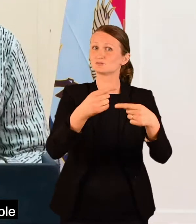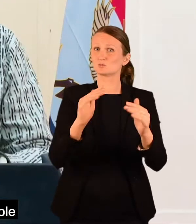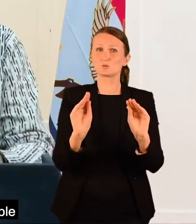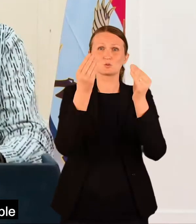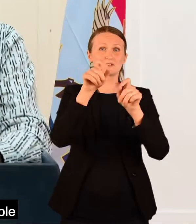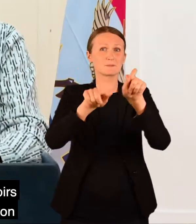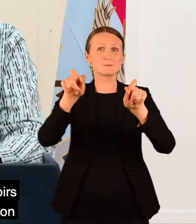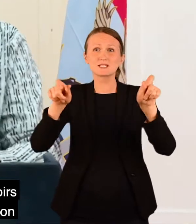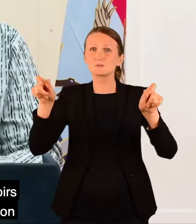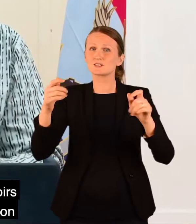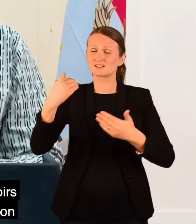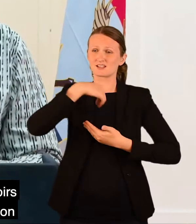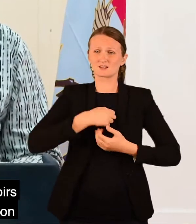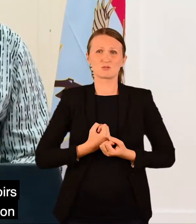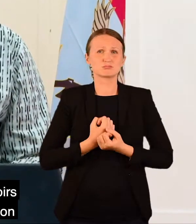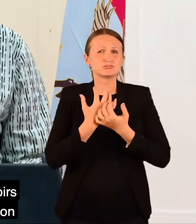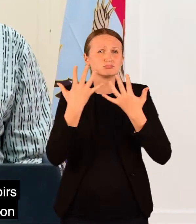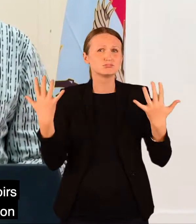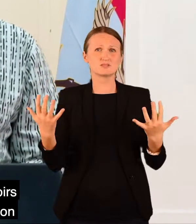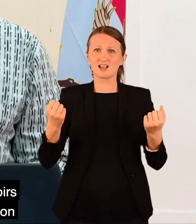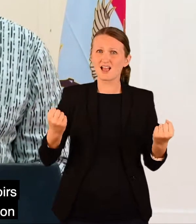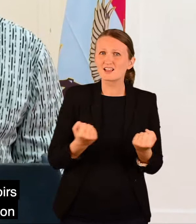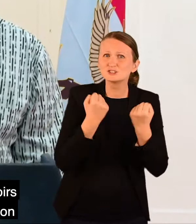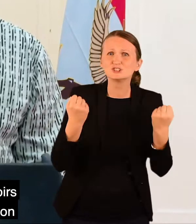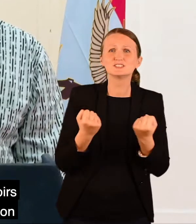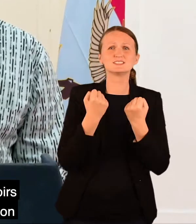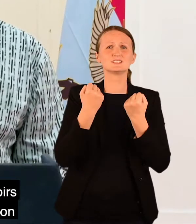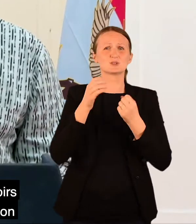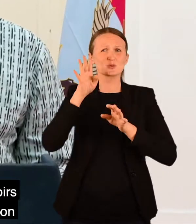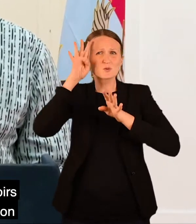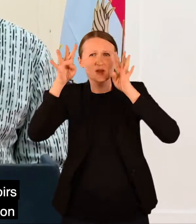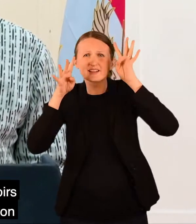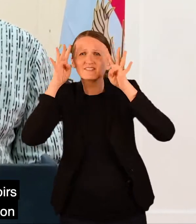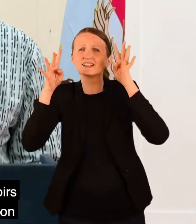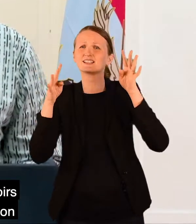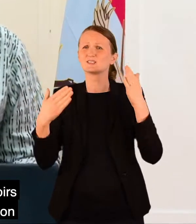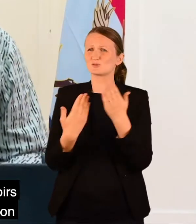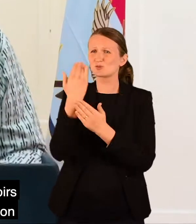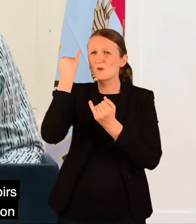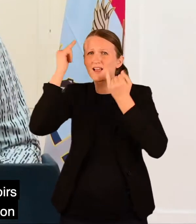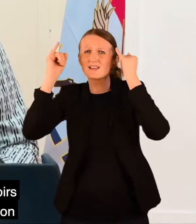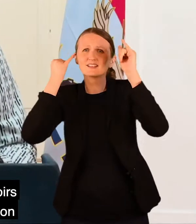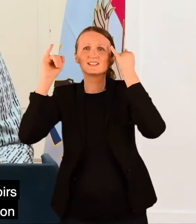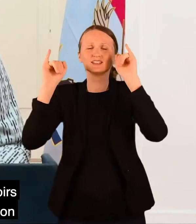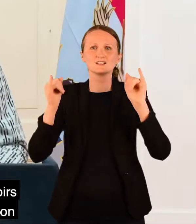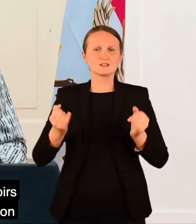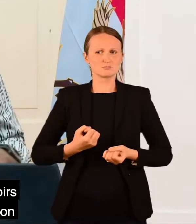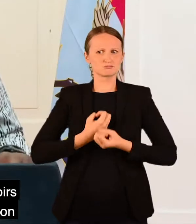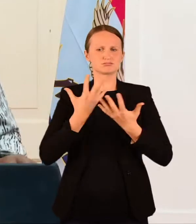people, following their boundless reservoirs of energy, creativity, and